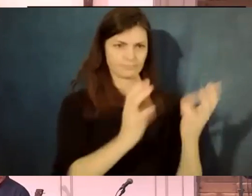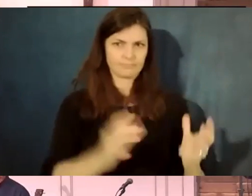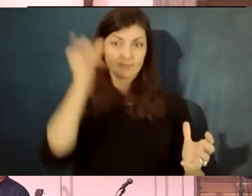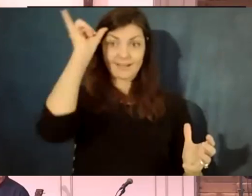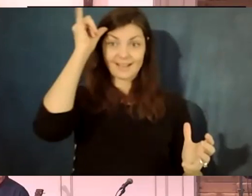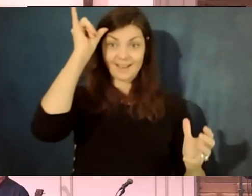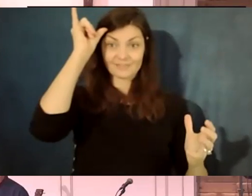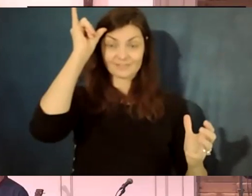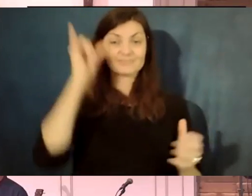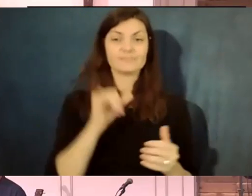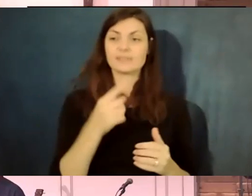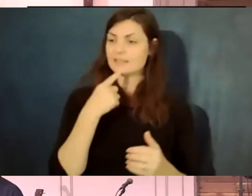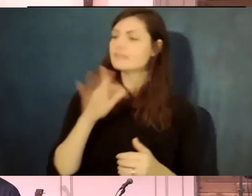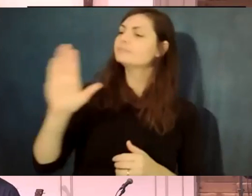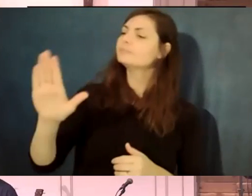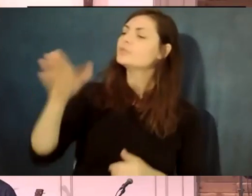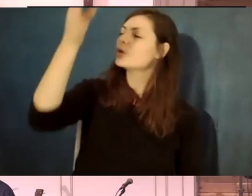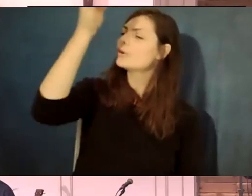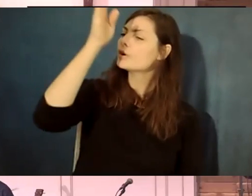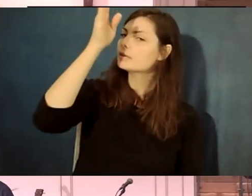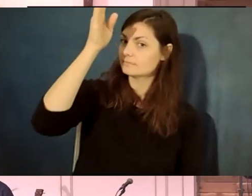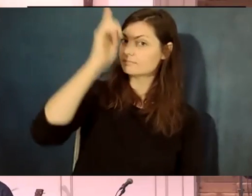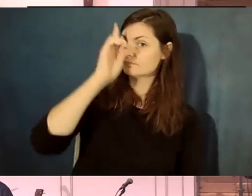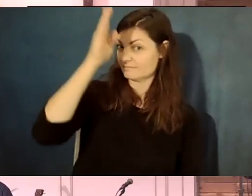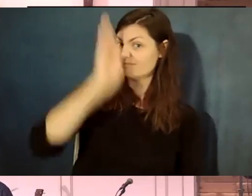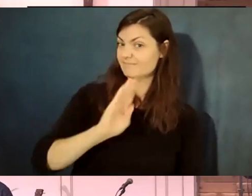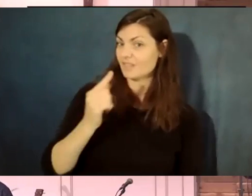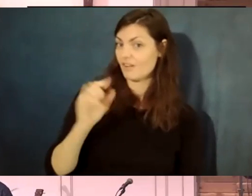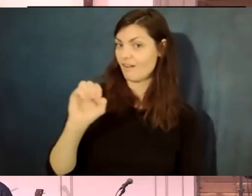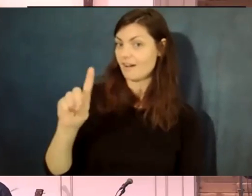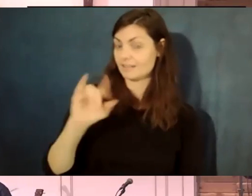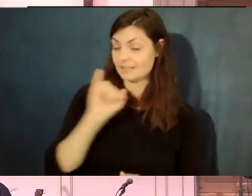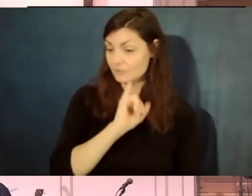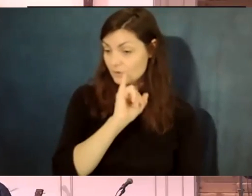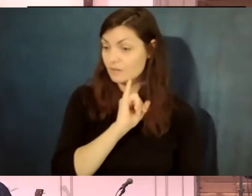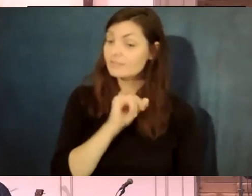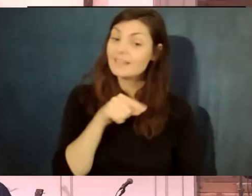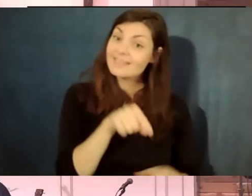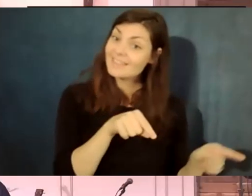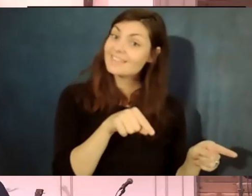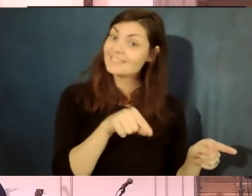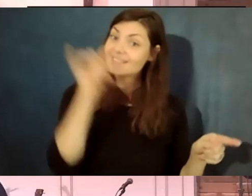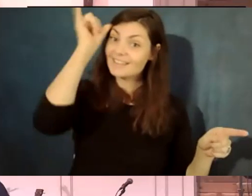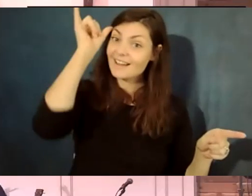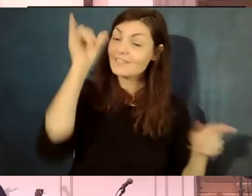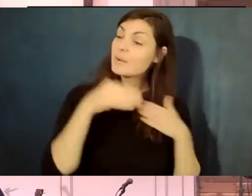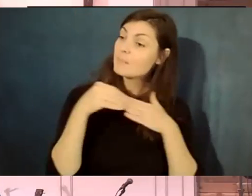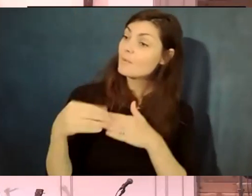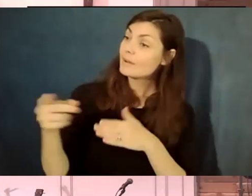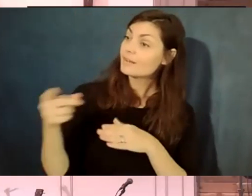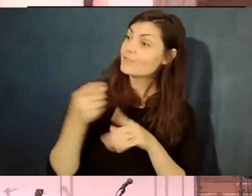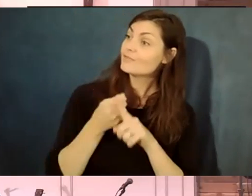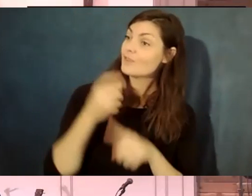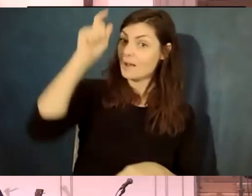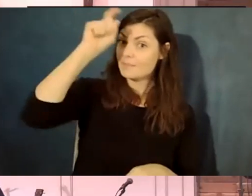they said, this is your God, O Israel, that brought you out of the land of Egypt. It's crazy. They're looking